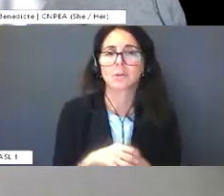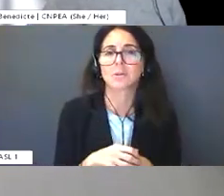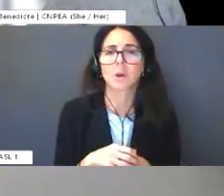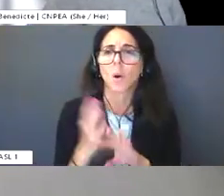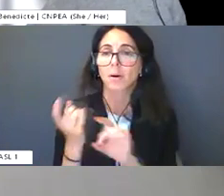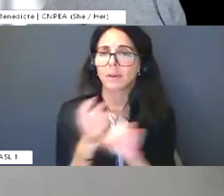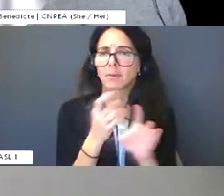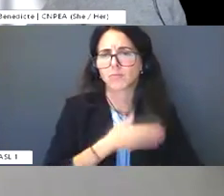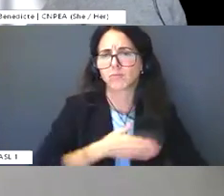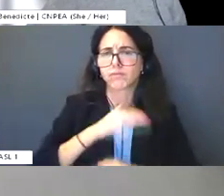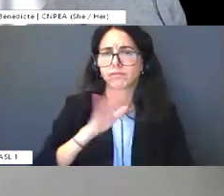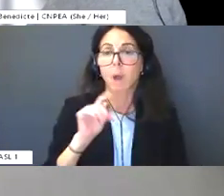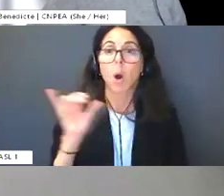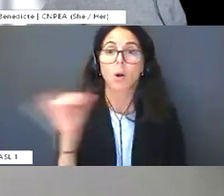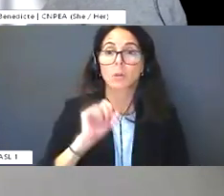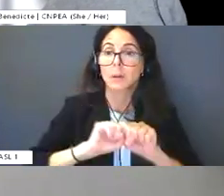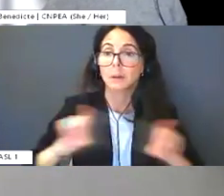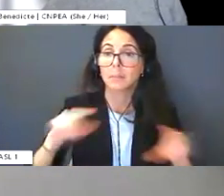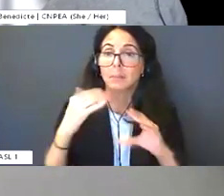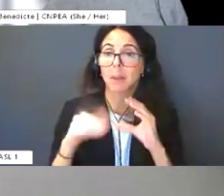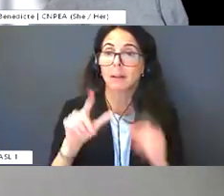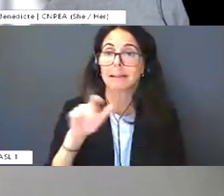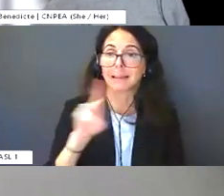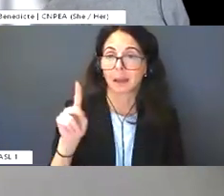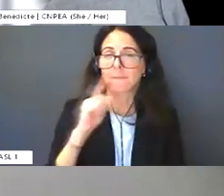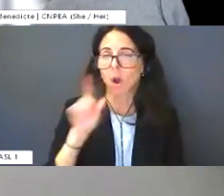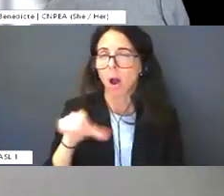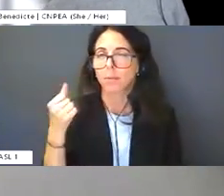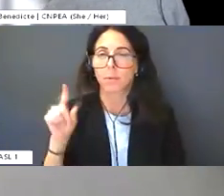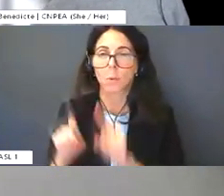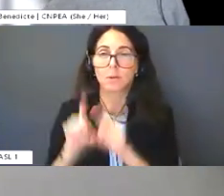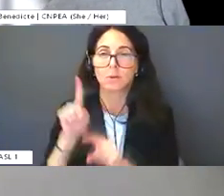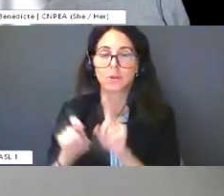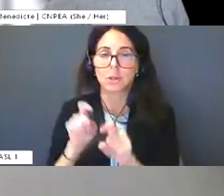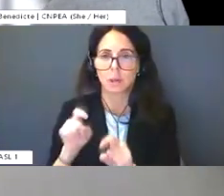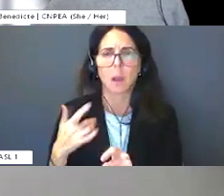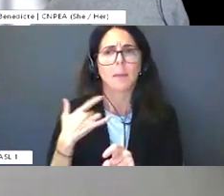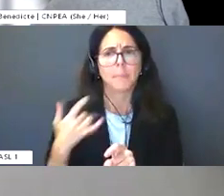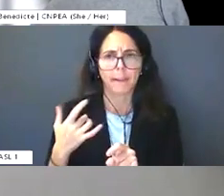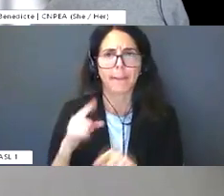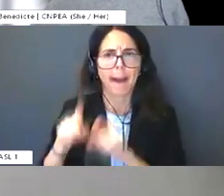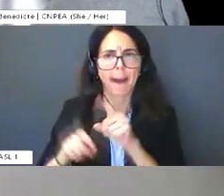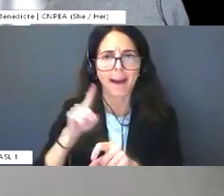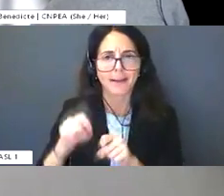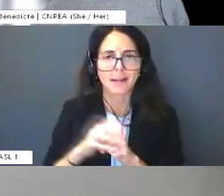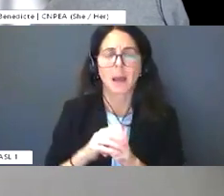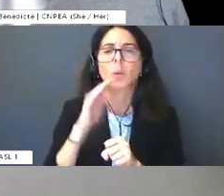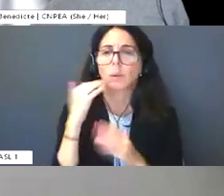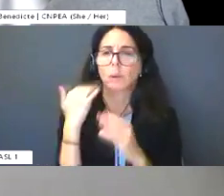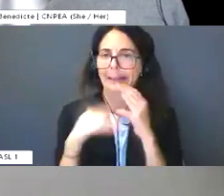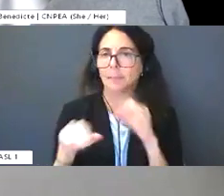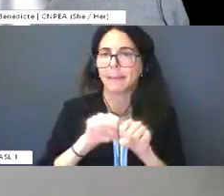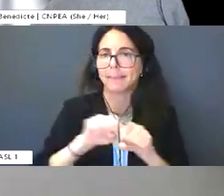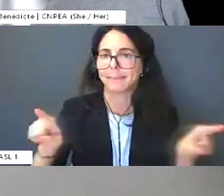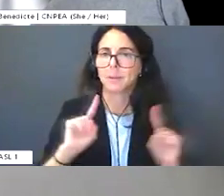feedback. We'll also send a link also because there's other questions that we do ask. That we'll send the survey